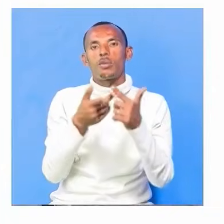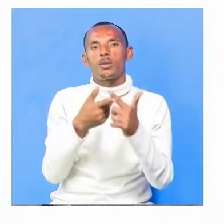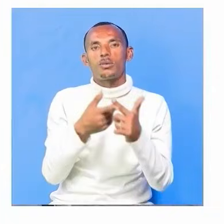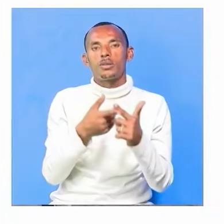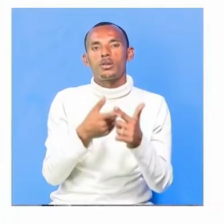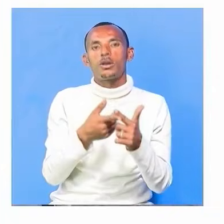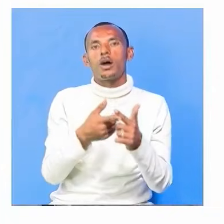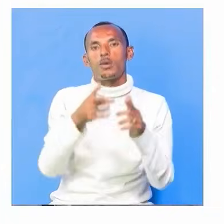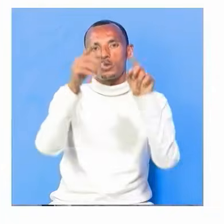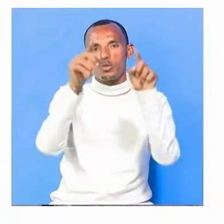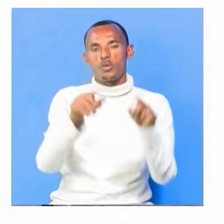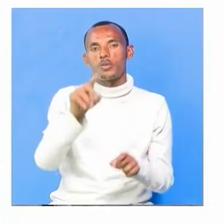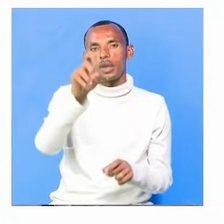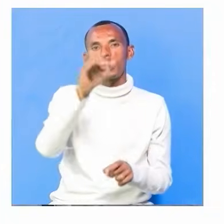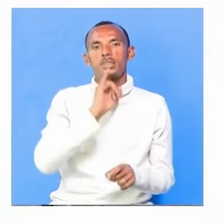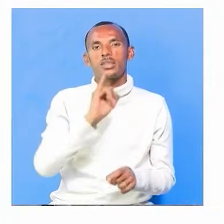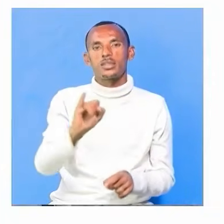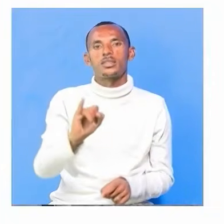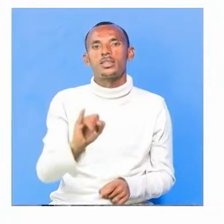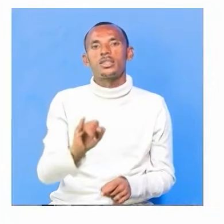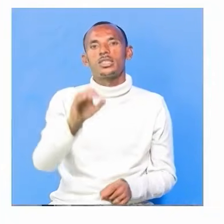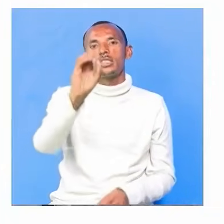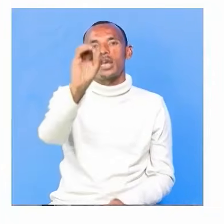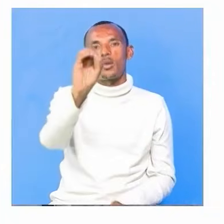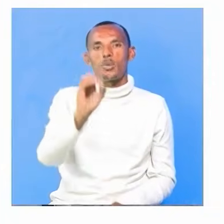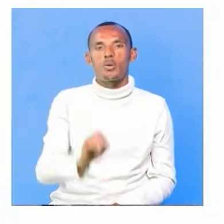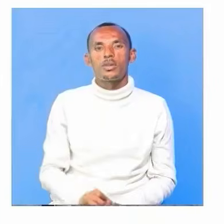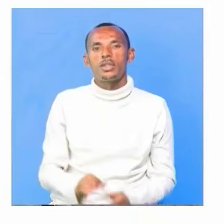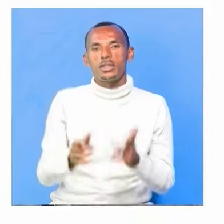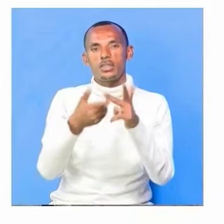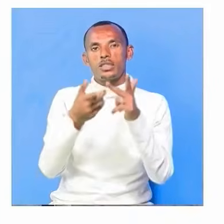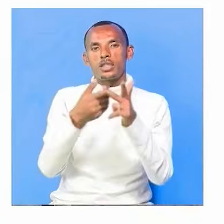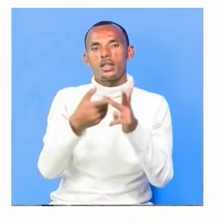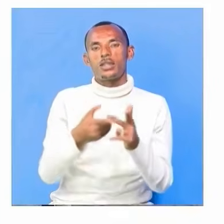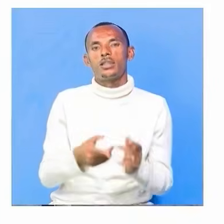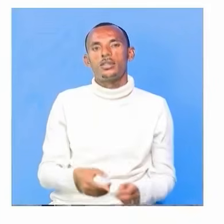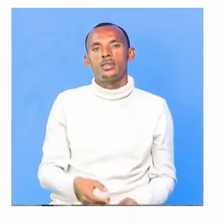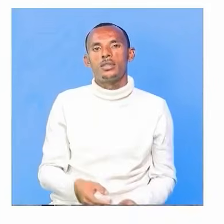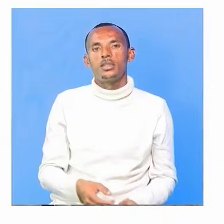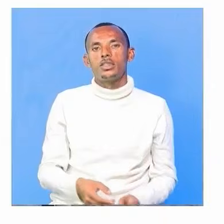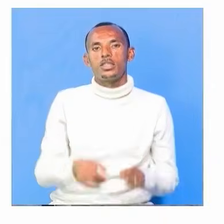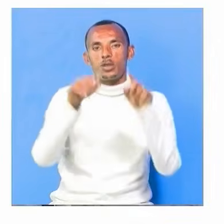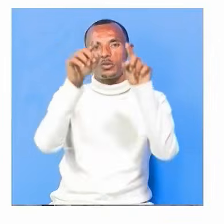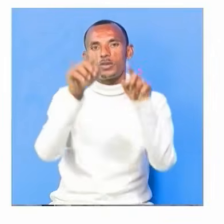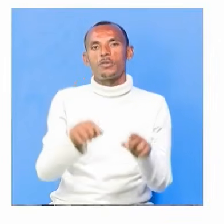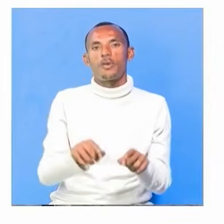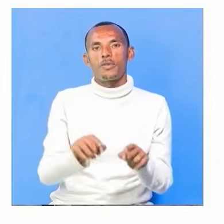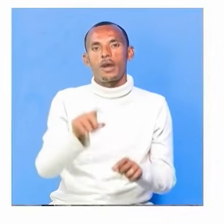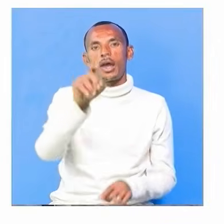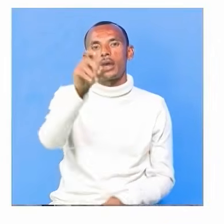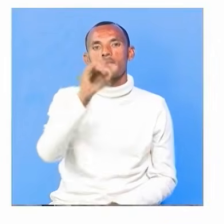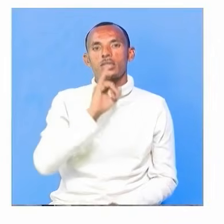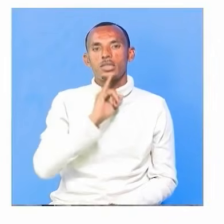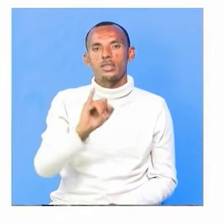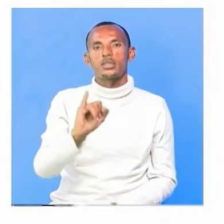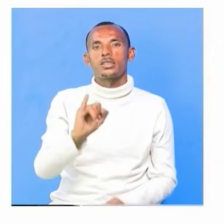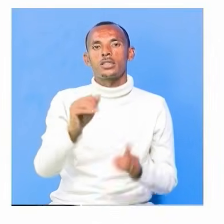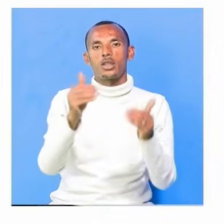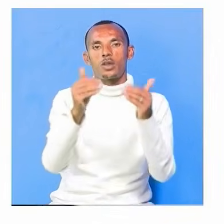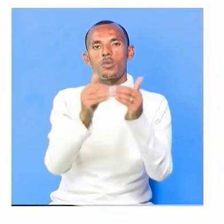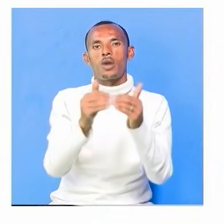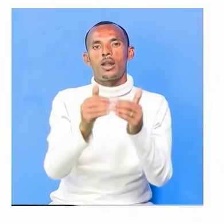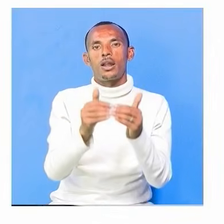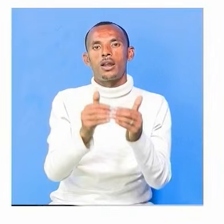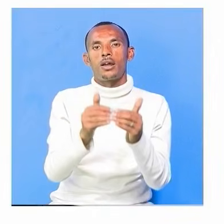one, absolute value of x is equals to 0. And the third one, absolute value of x